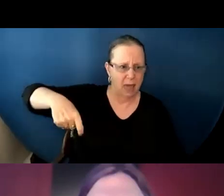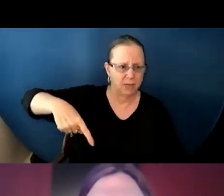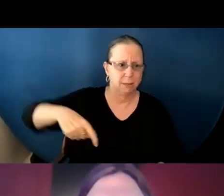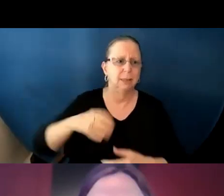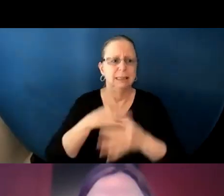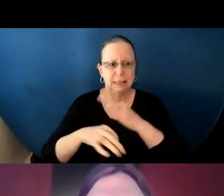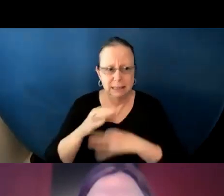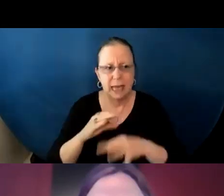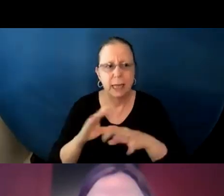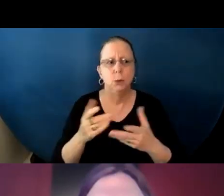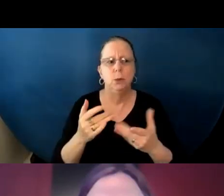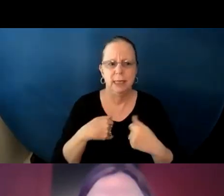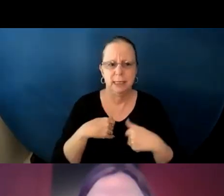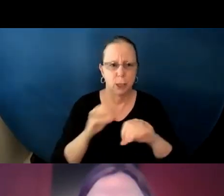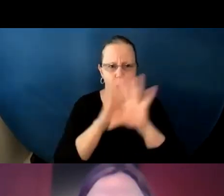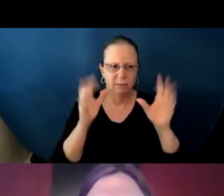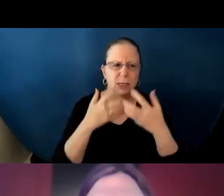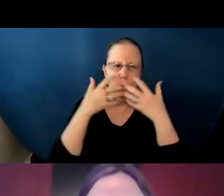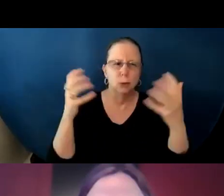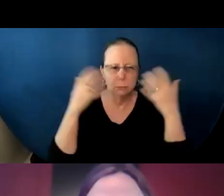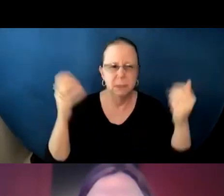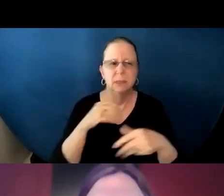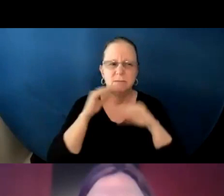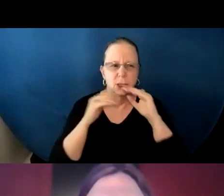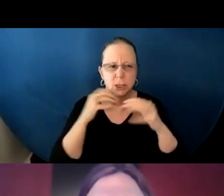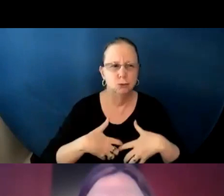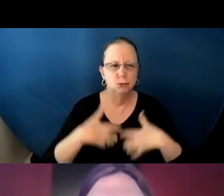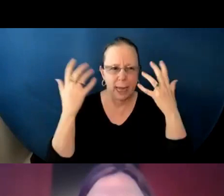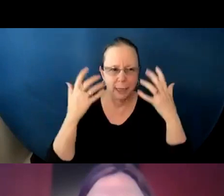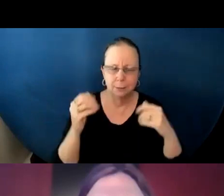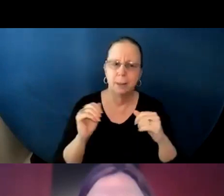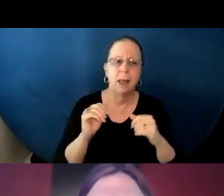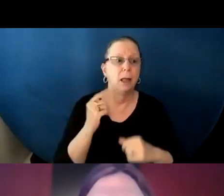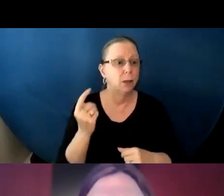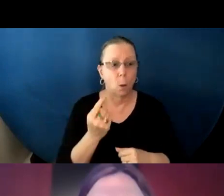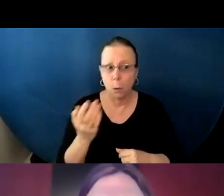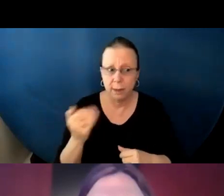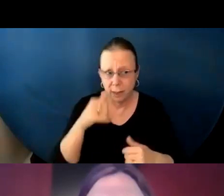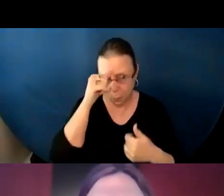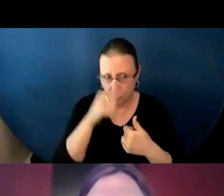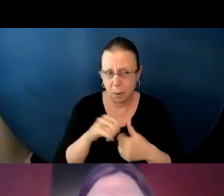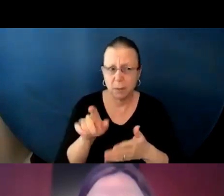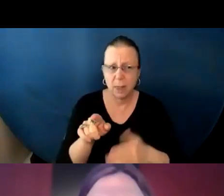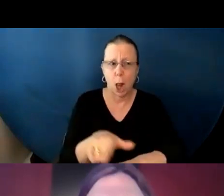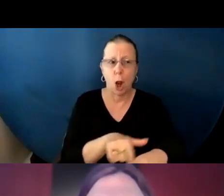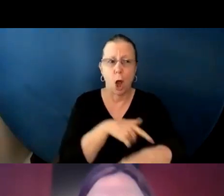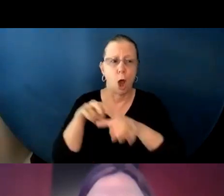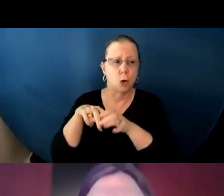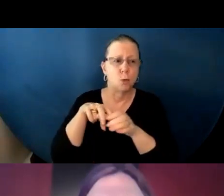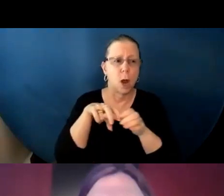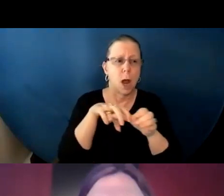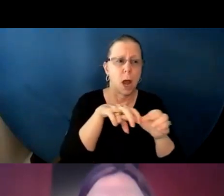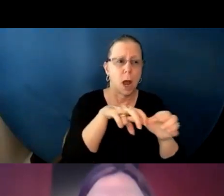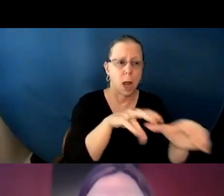obvious in a situation like that, the screaming and the frustration and the rage, the only thing I remember of that long ride home in the car she